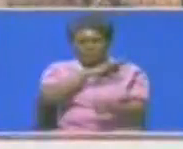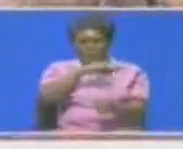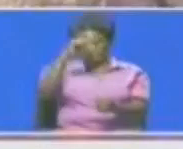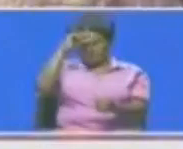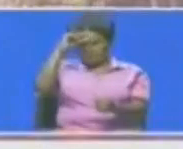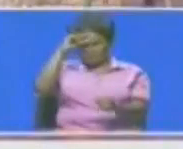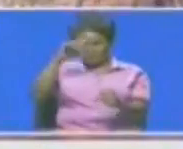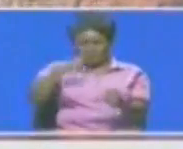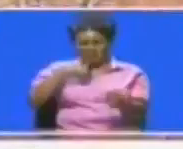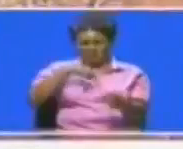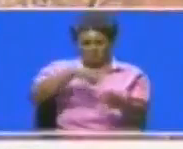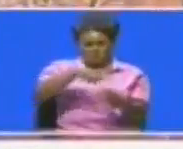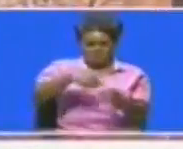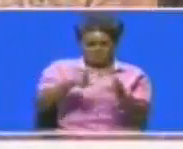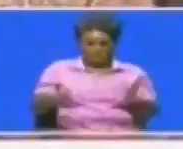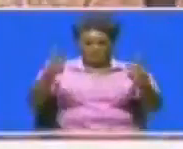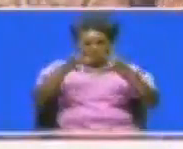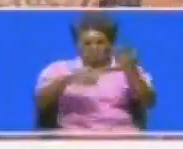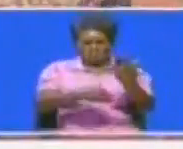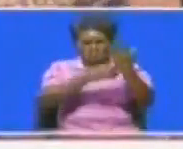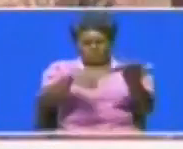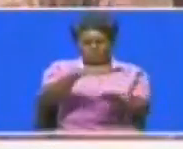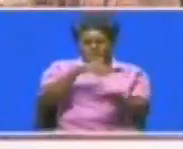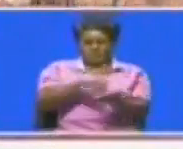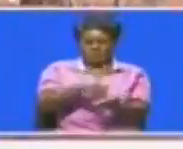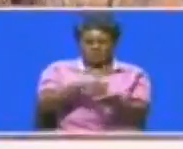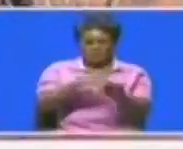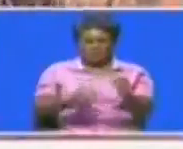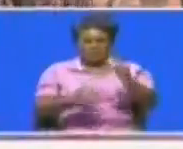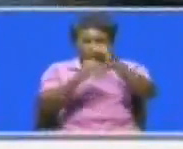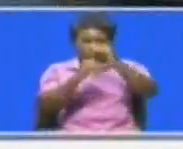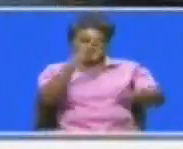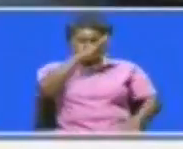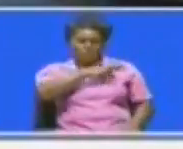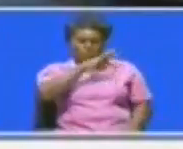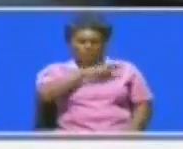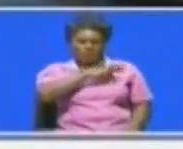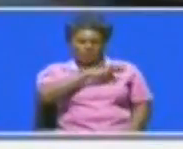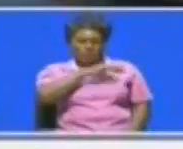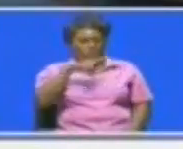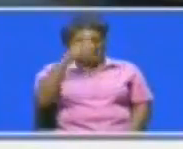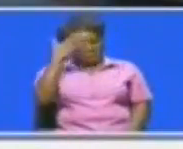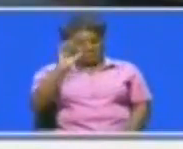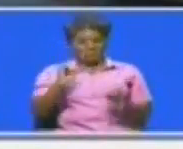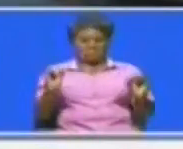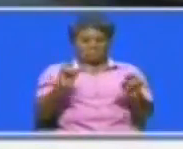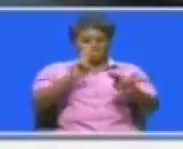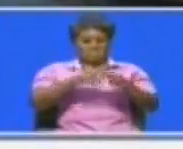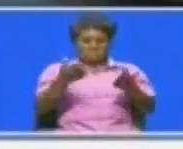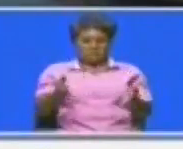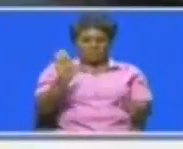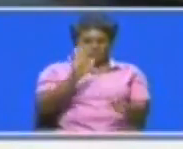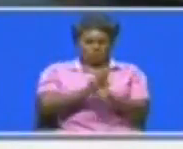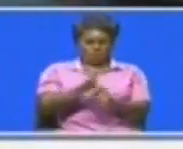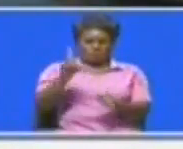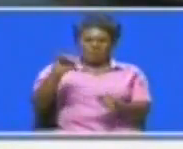on having mineral value addition centers so as to maximize on profits. So who knows, maybe where we're sitting here is full of